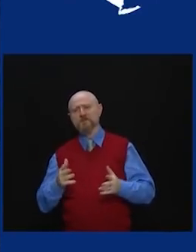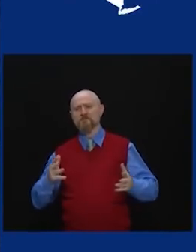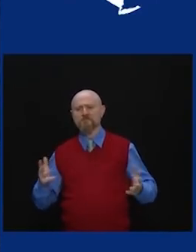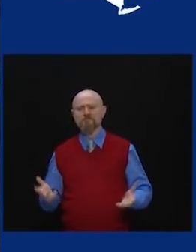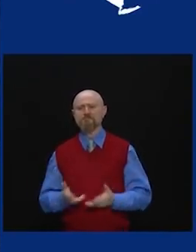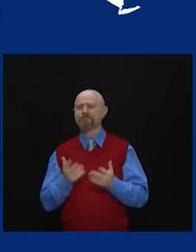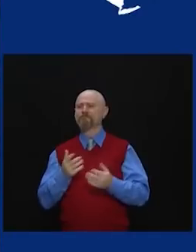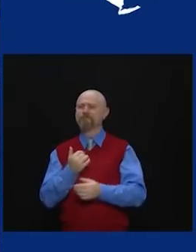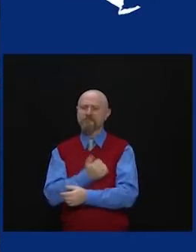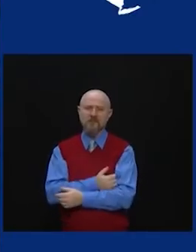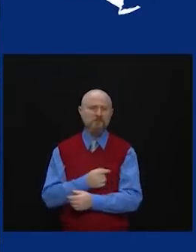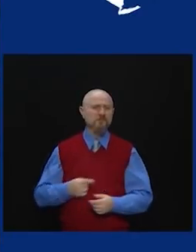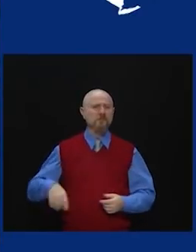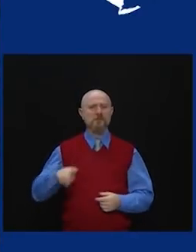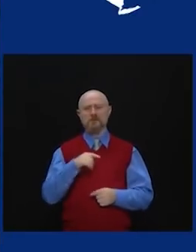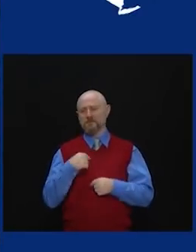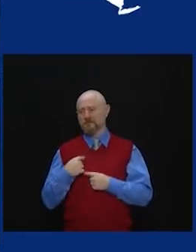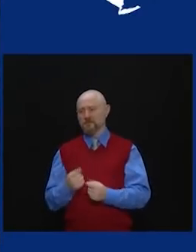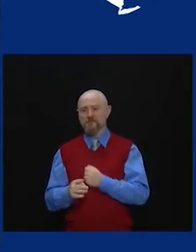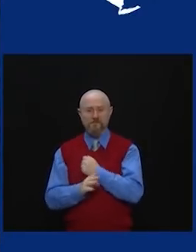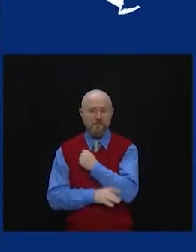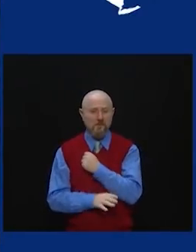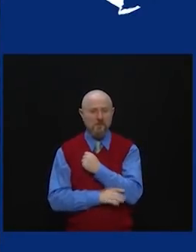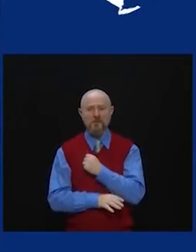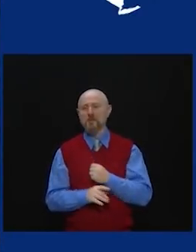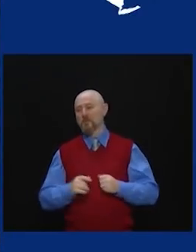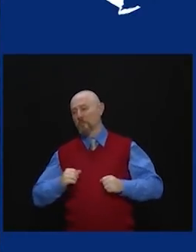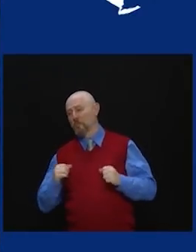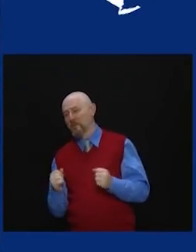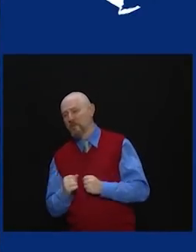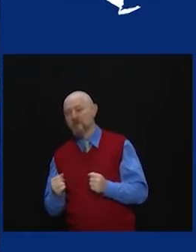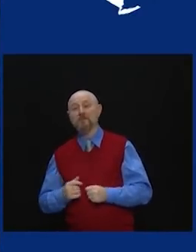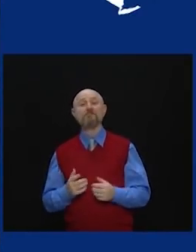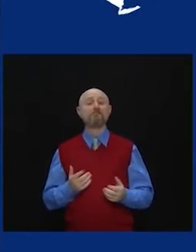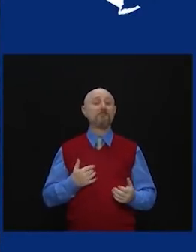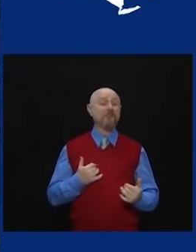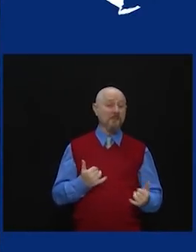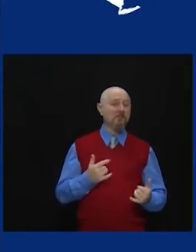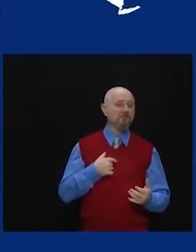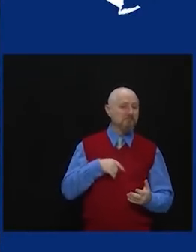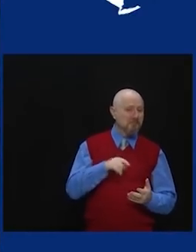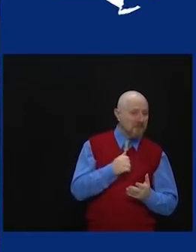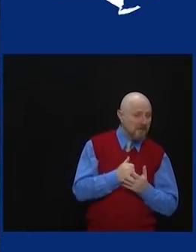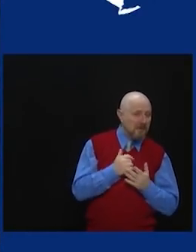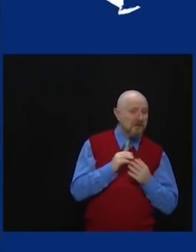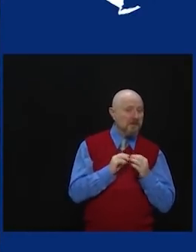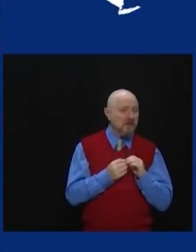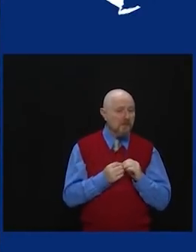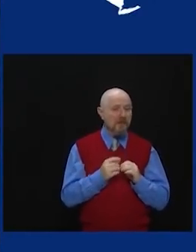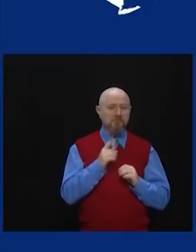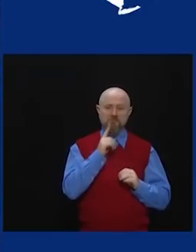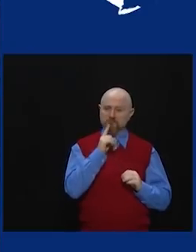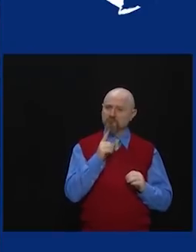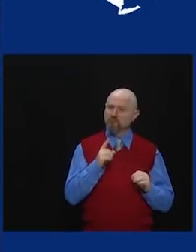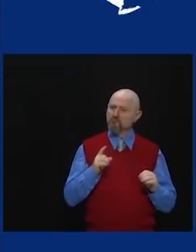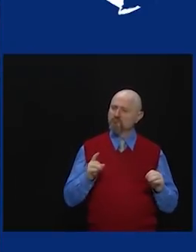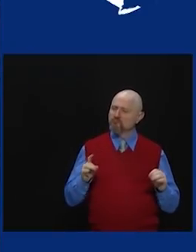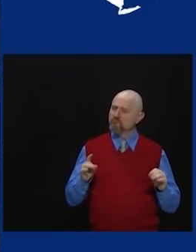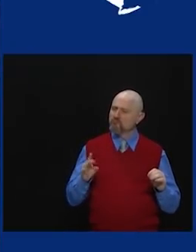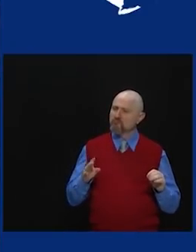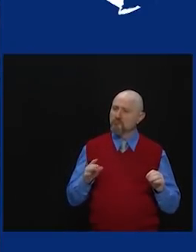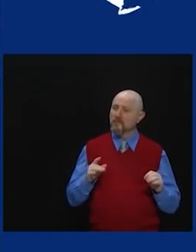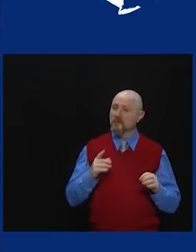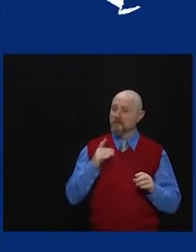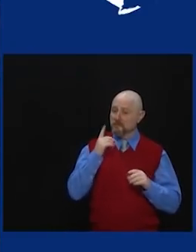this season, it's paying the dividends now, because the numbers, as horrific as they are, imagine what they'd be if we had